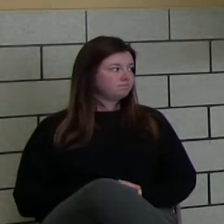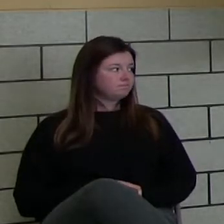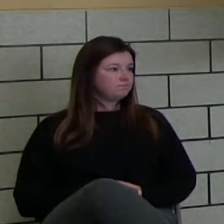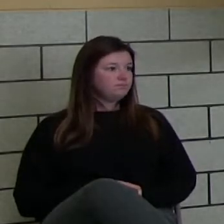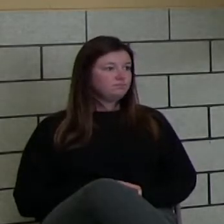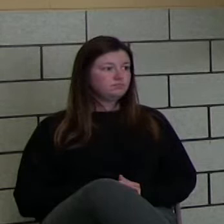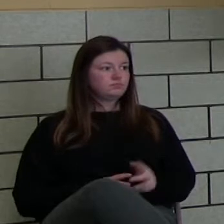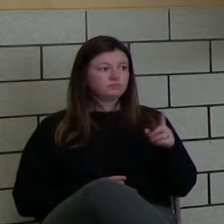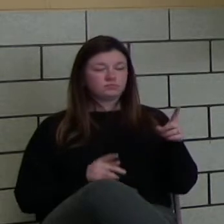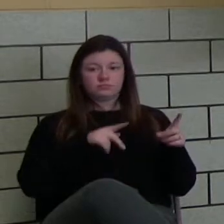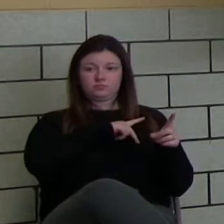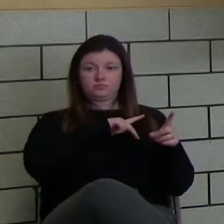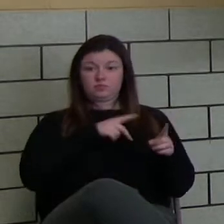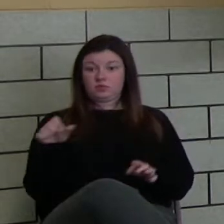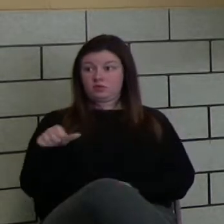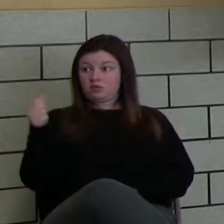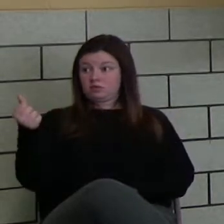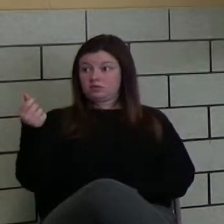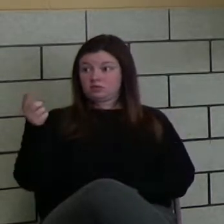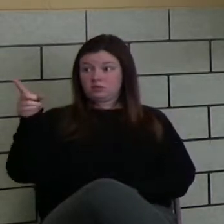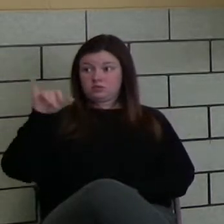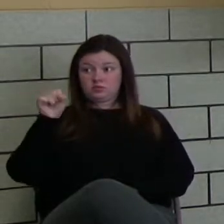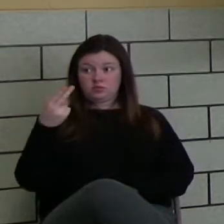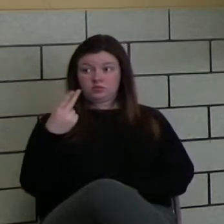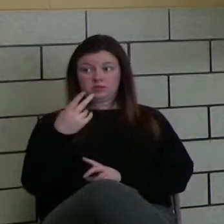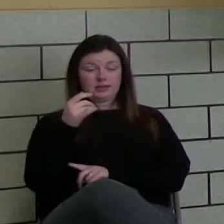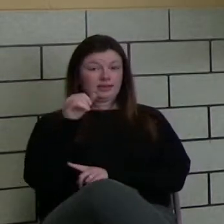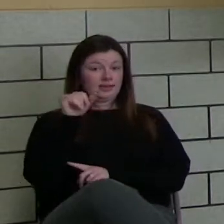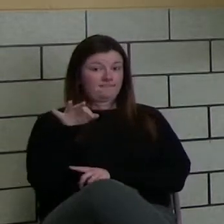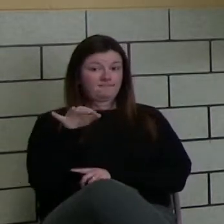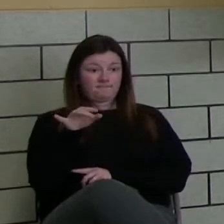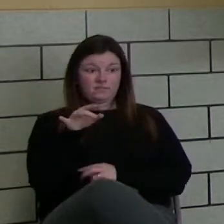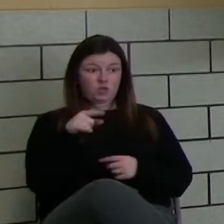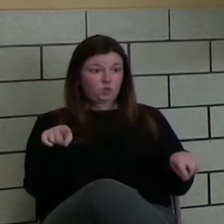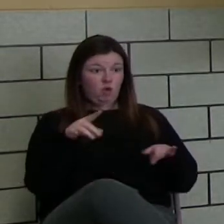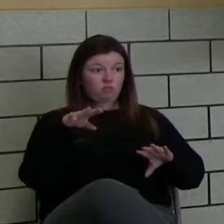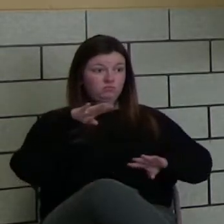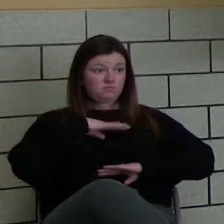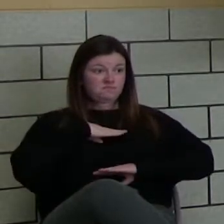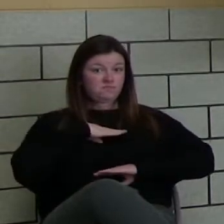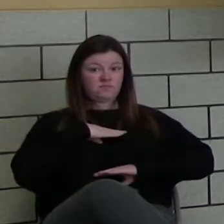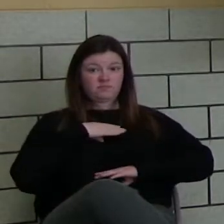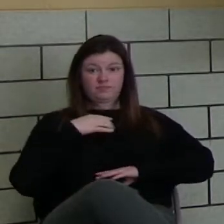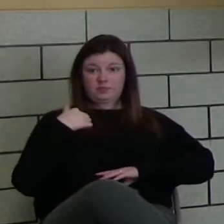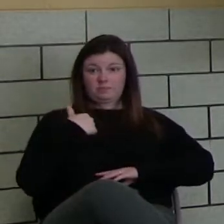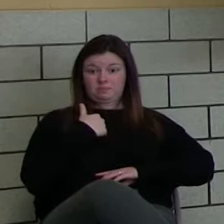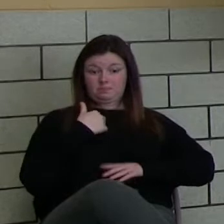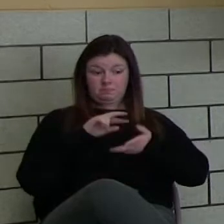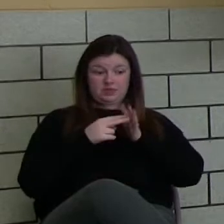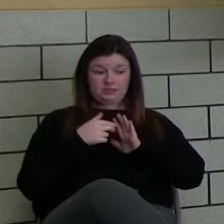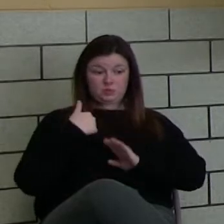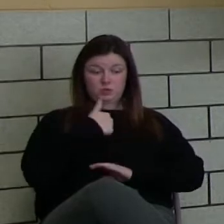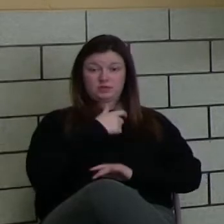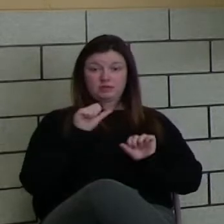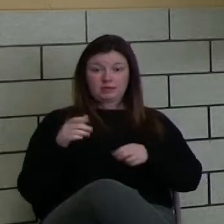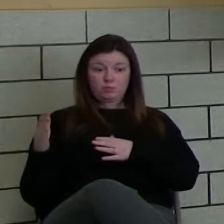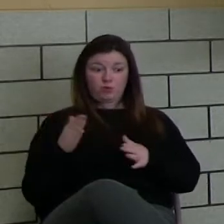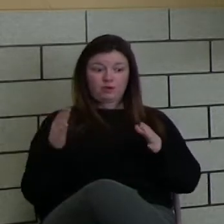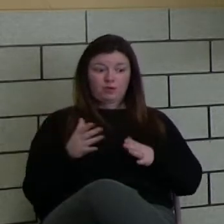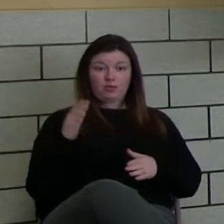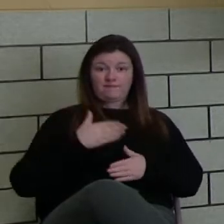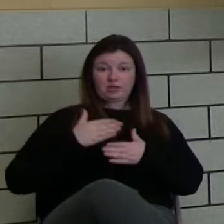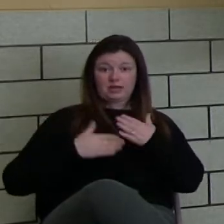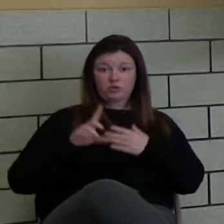So, Anything else? If you all are good, this gives us the green light to prepare the final documents and keep this moving. So we're